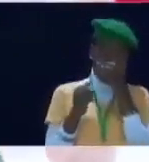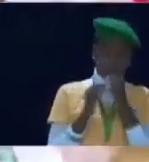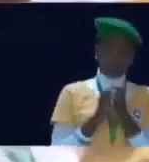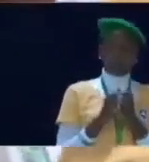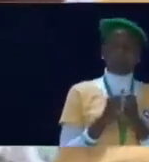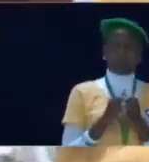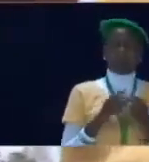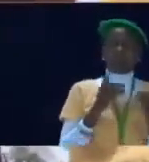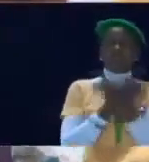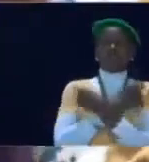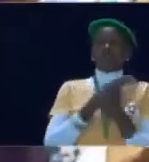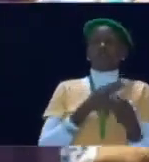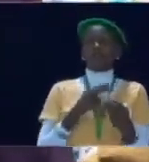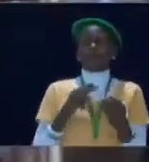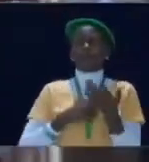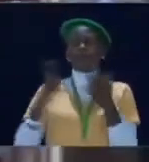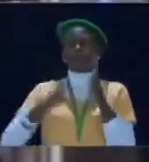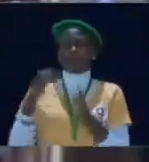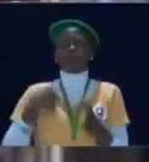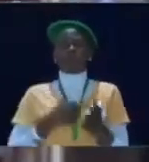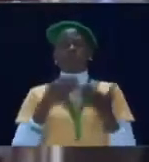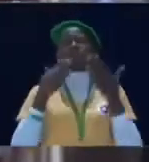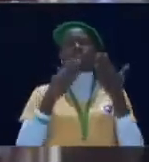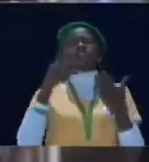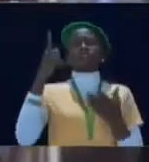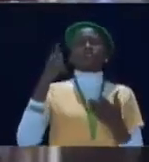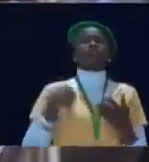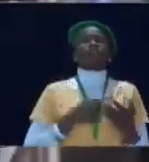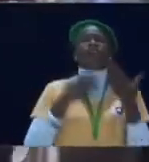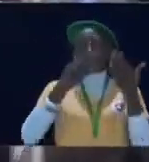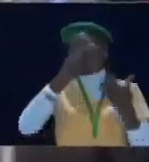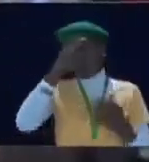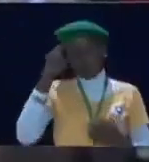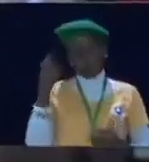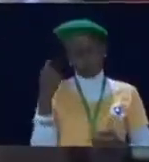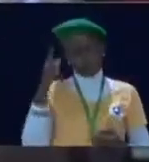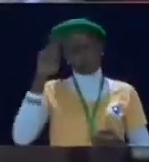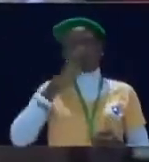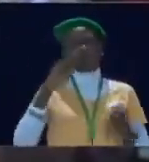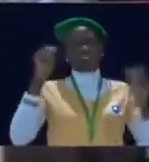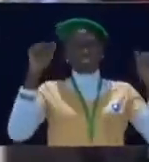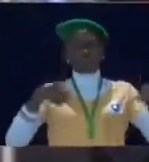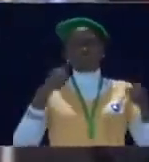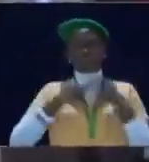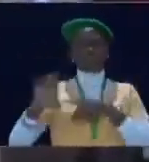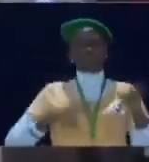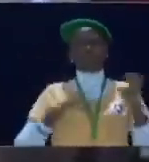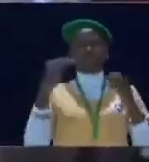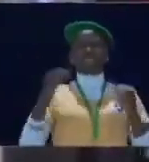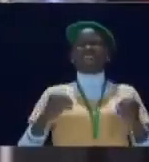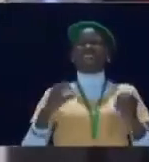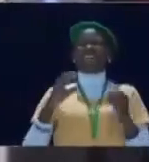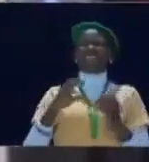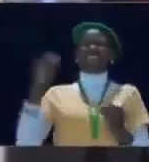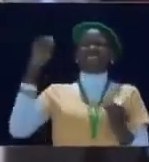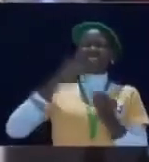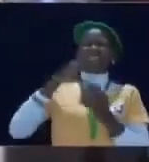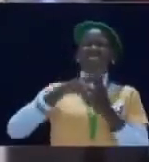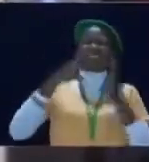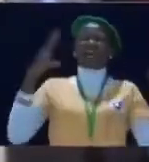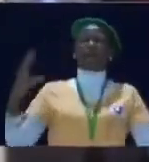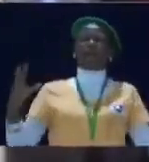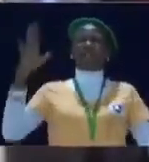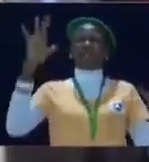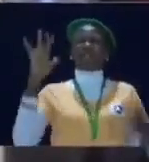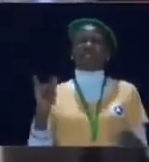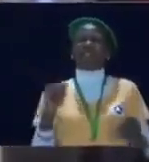Dear Holy Spirit, we thank you. We thank you because you are able to do exceeding